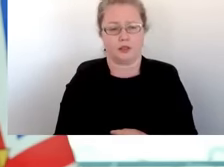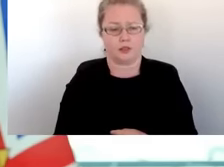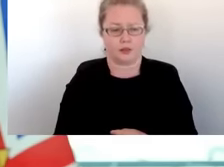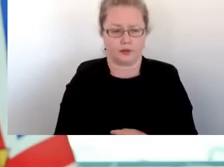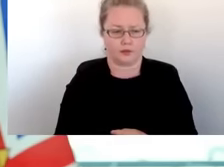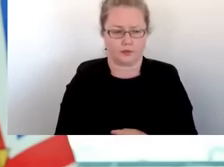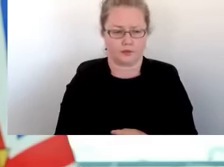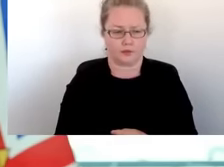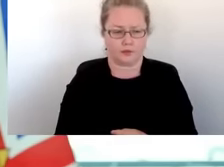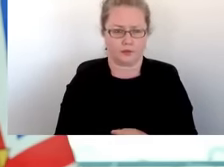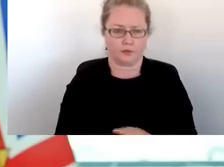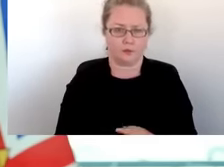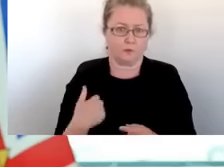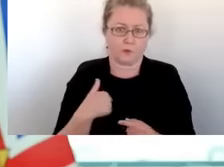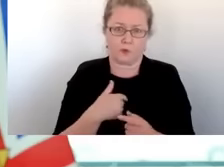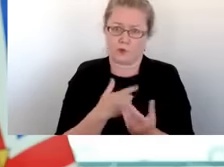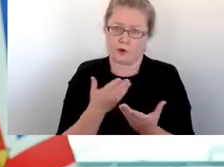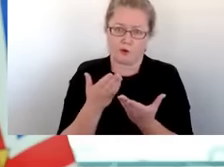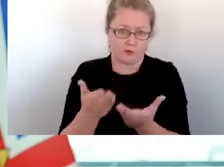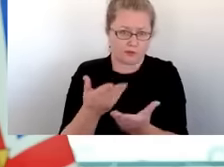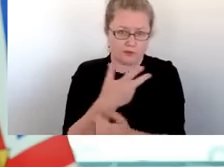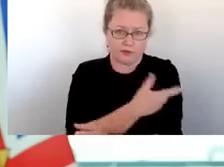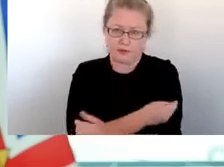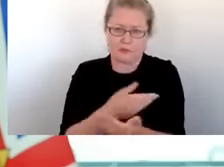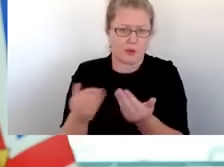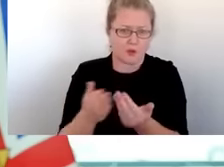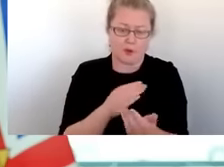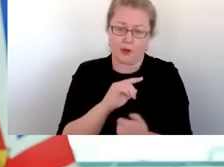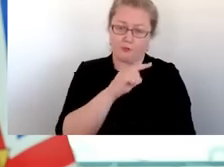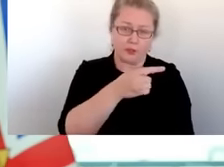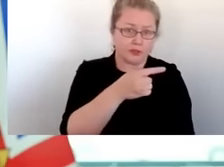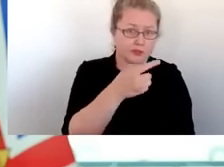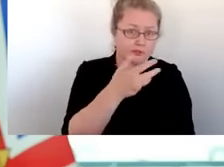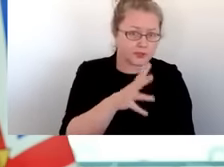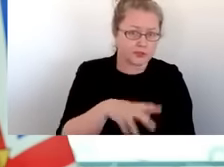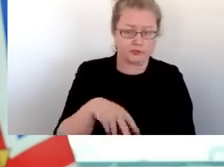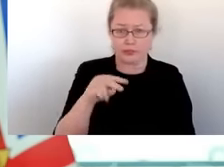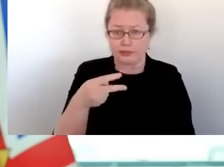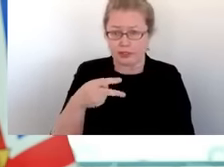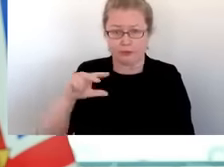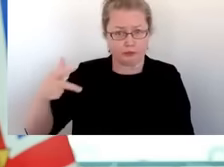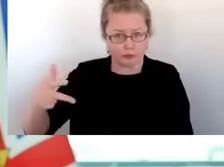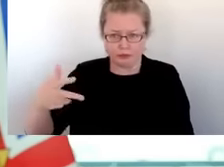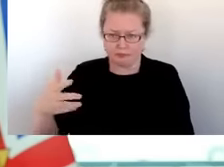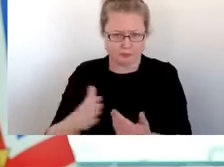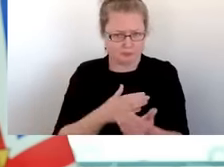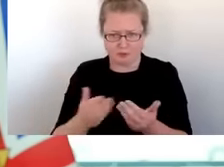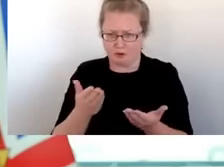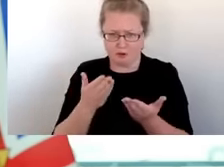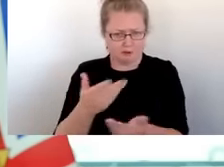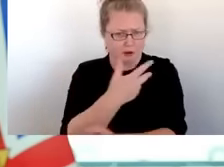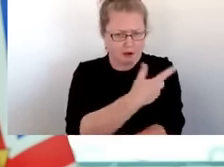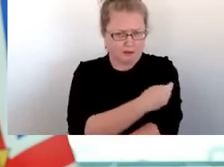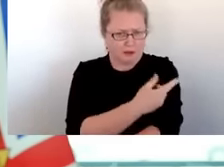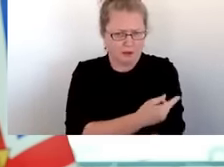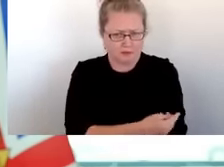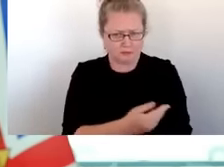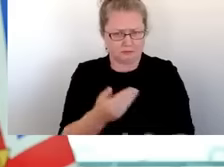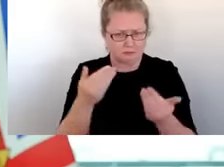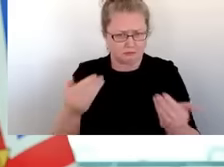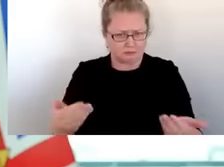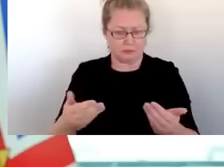come to us with whatever dose, no doses, dose 1, dose 2, a booster. We've had a lot going